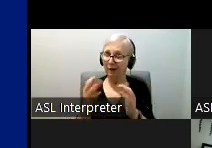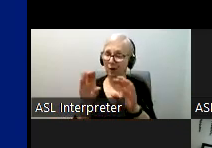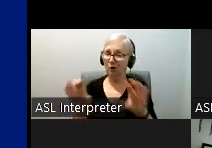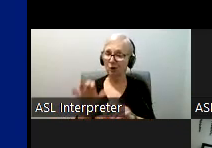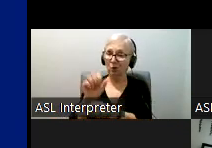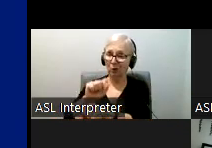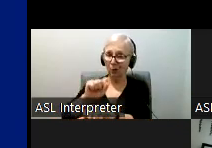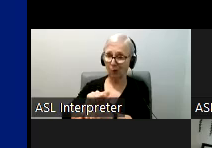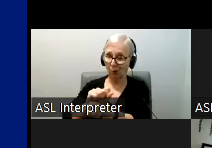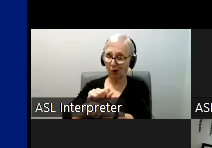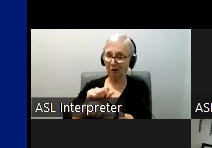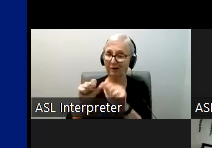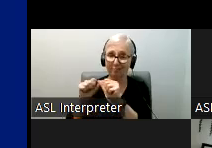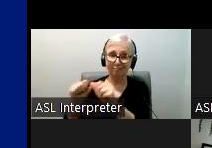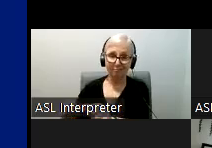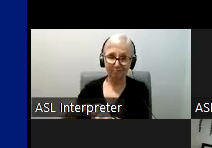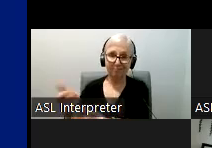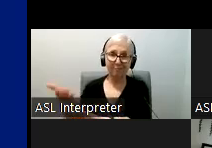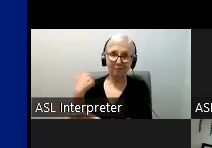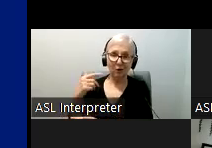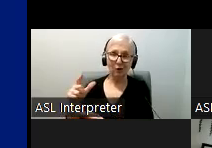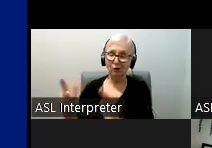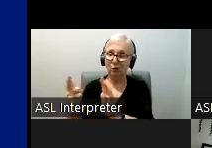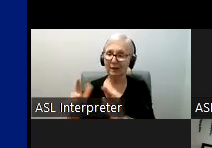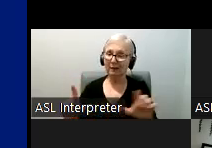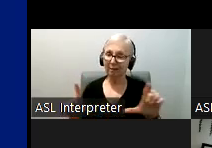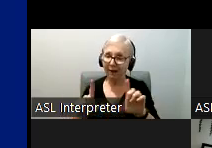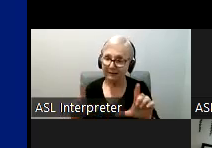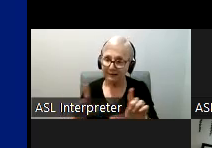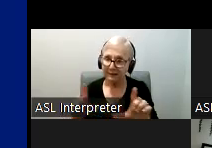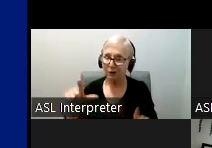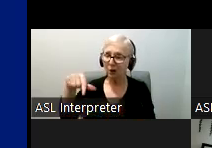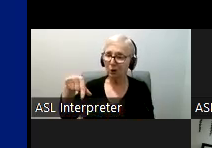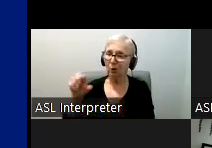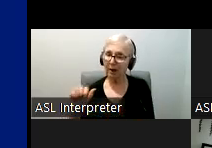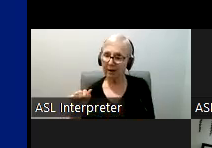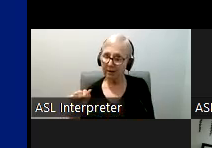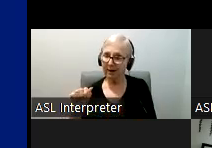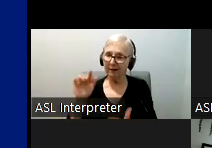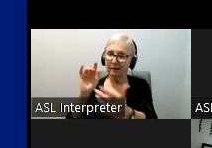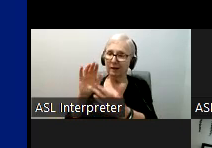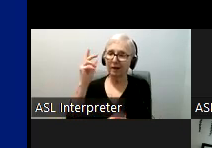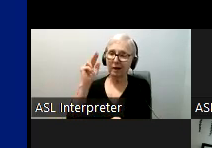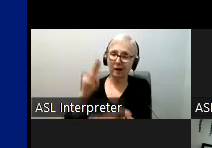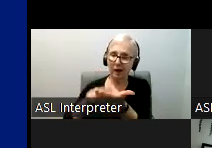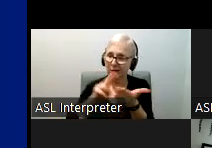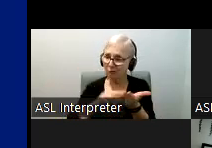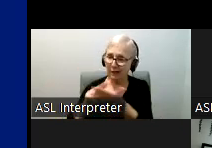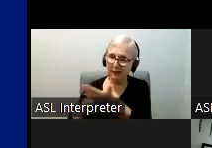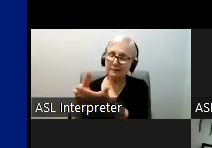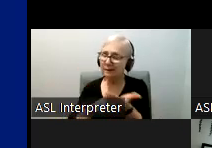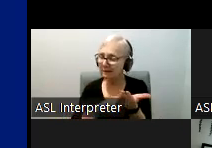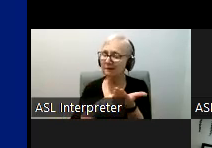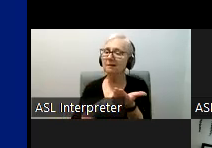existed before the BHA. They're doing licensing, they're doing QA, they're doing contracting, really important components of